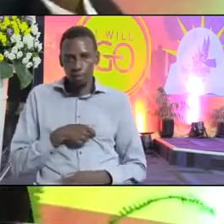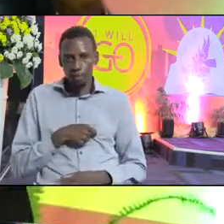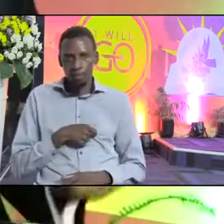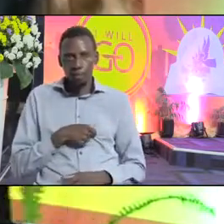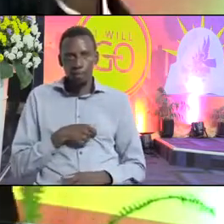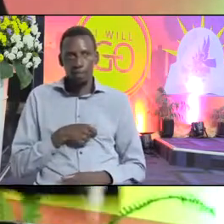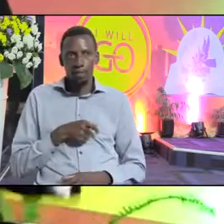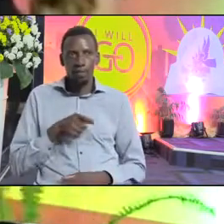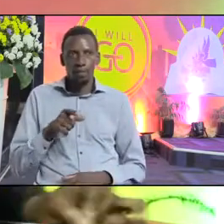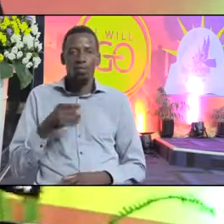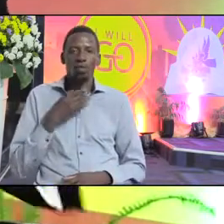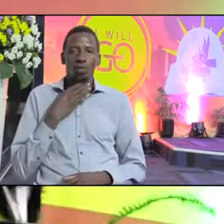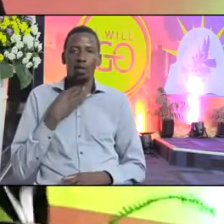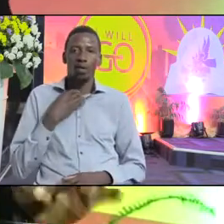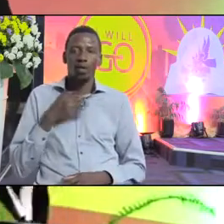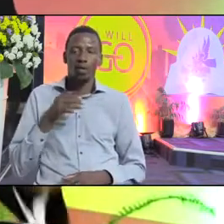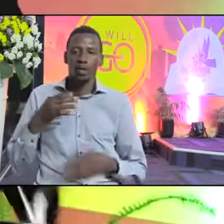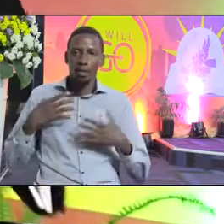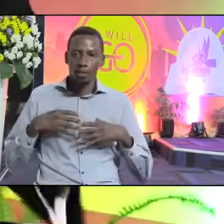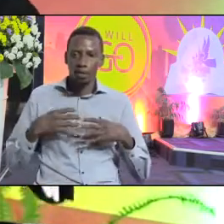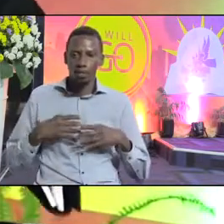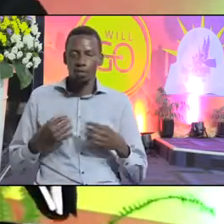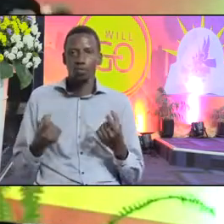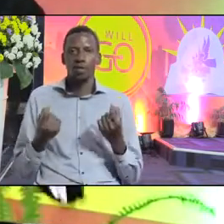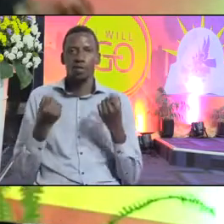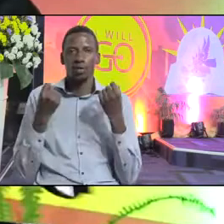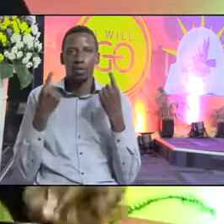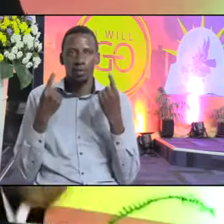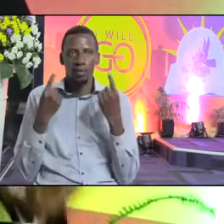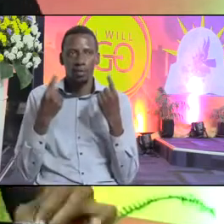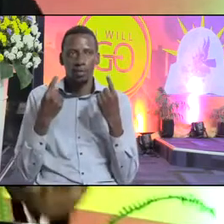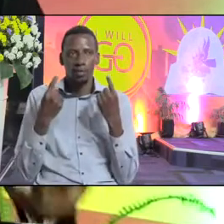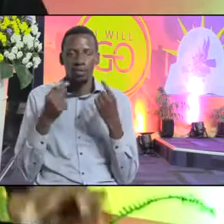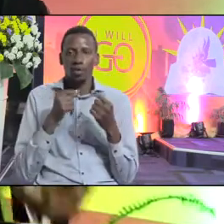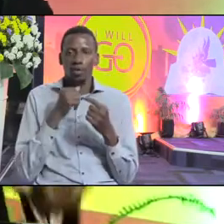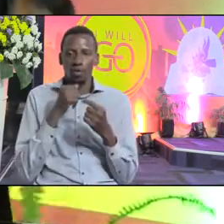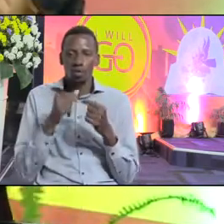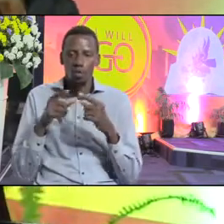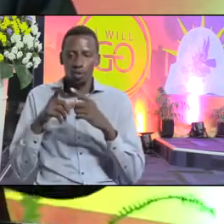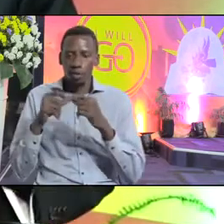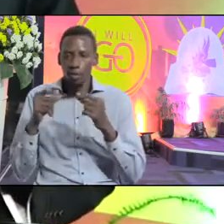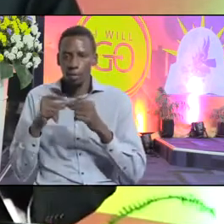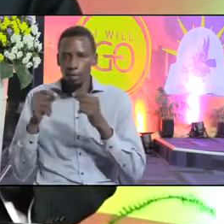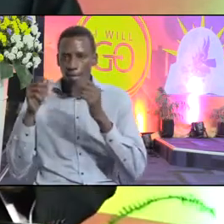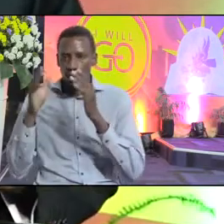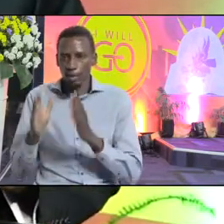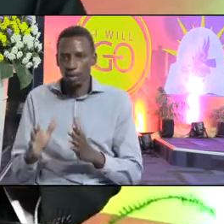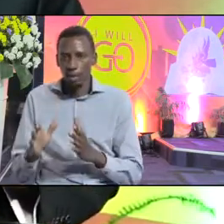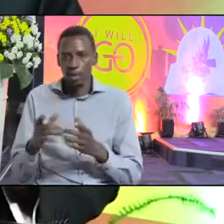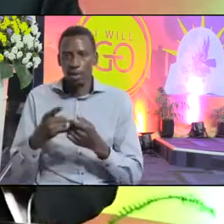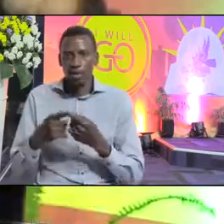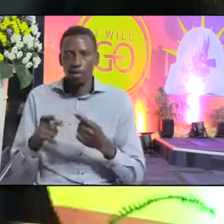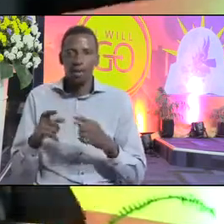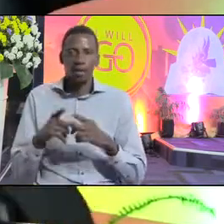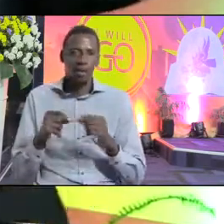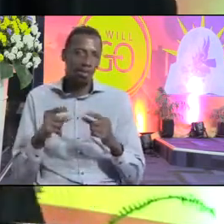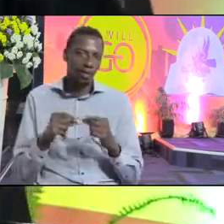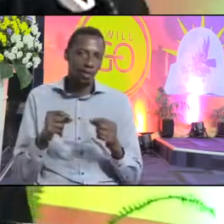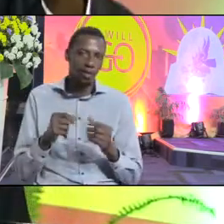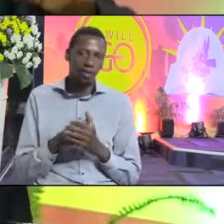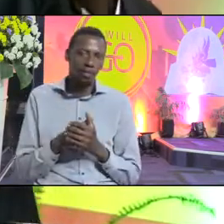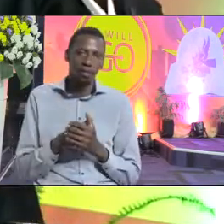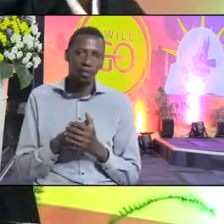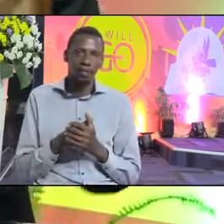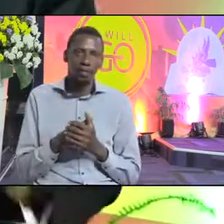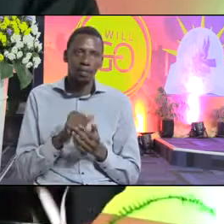he wanted the people to understand not the messenger, but the message. And so Paul